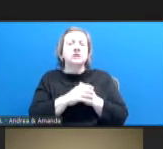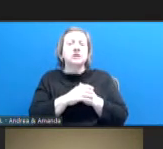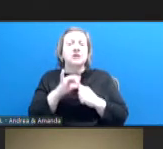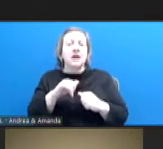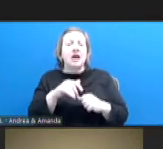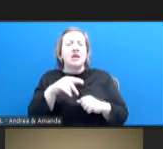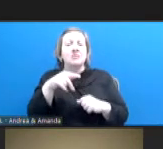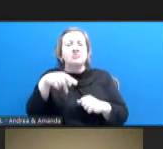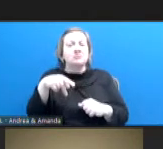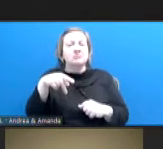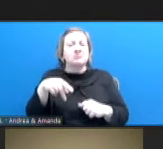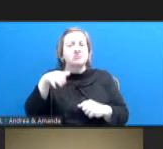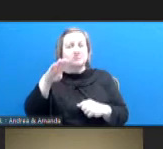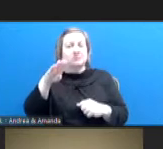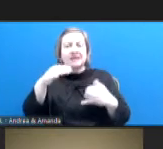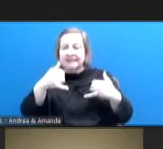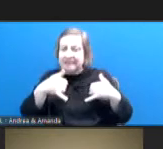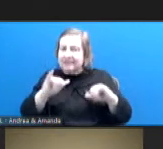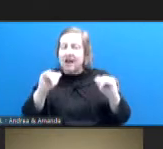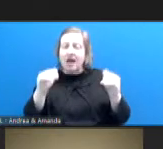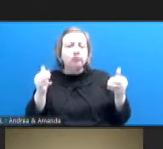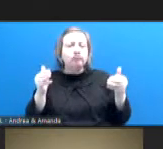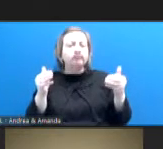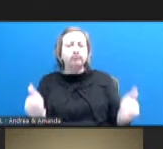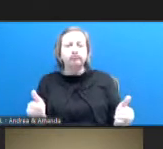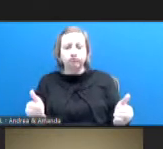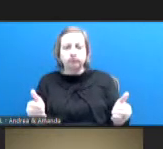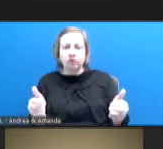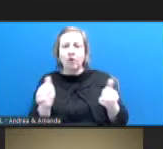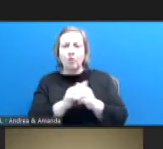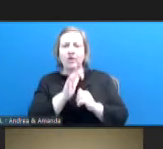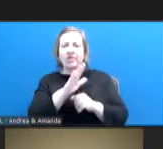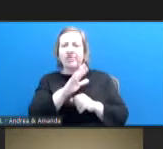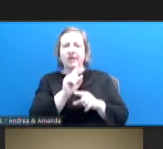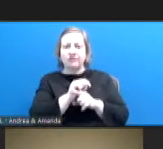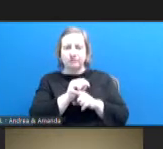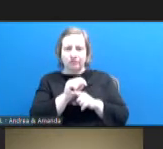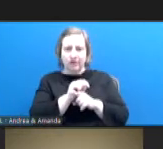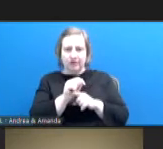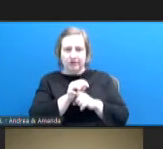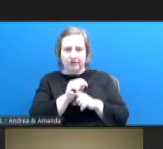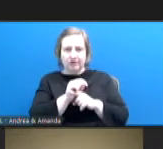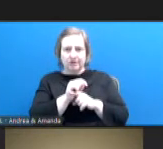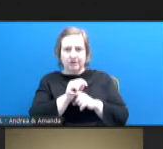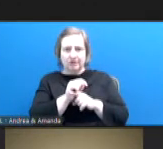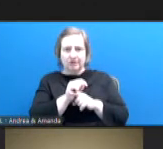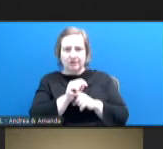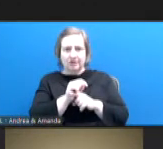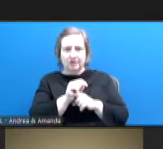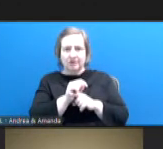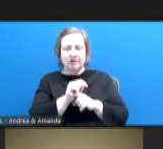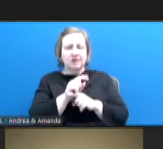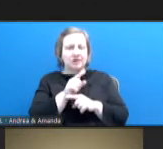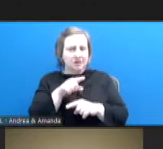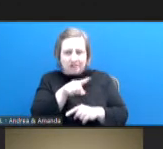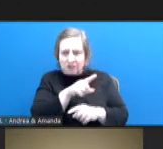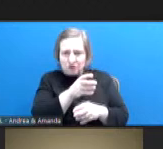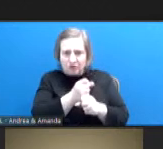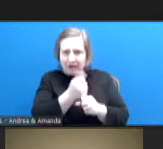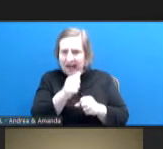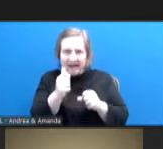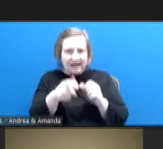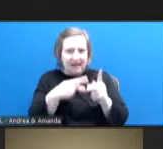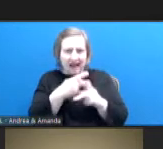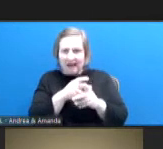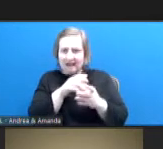Police Bureau still moved ahead with their training. And did you get any kind of feedback